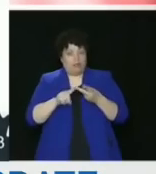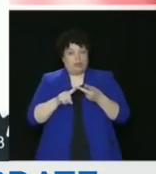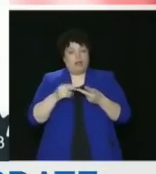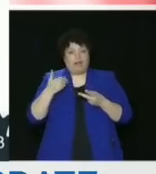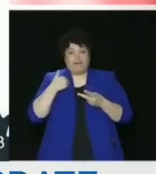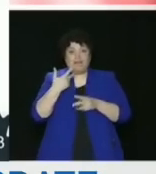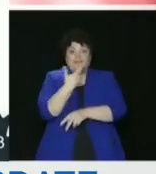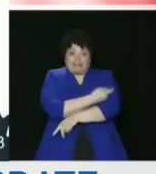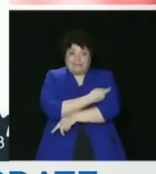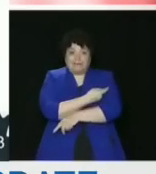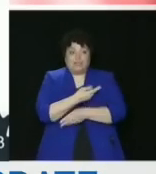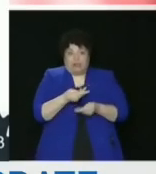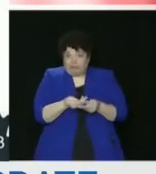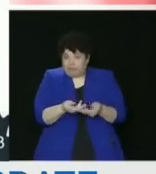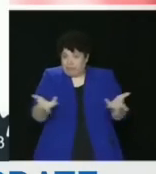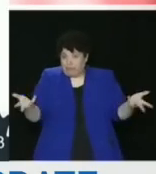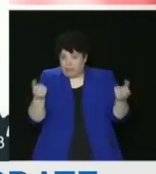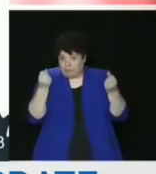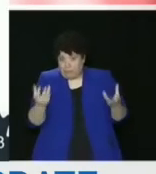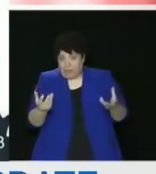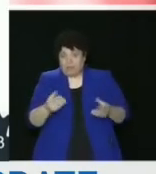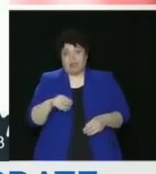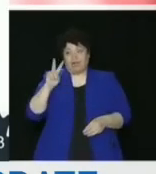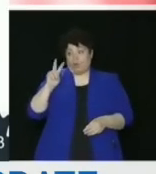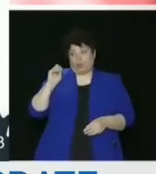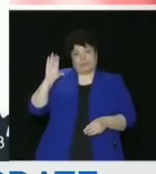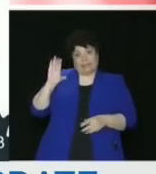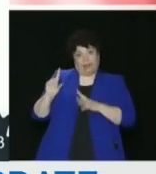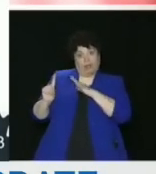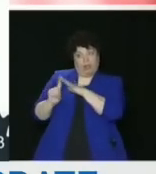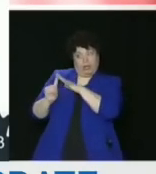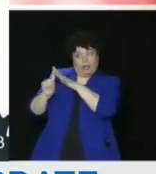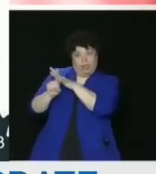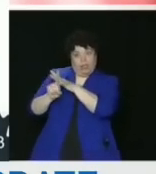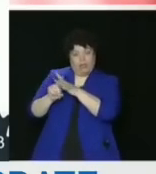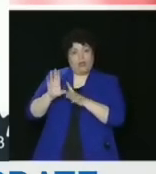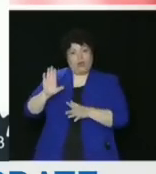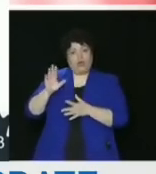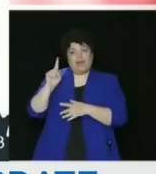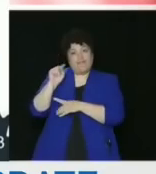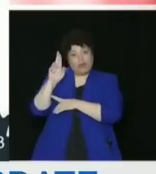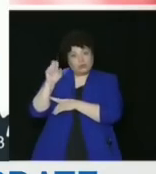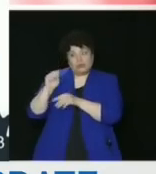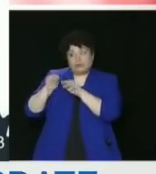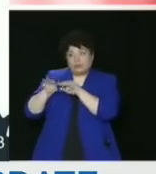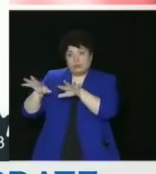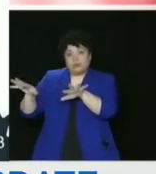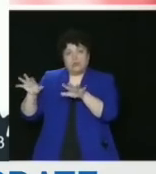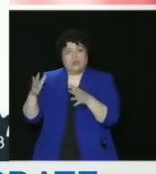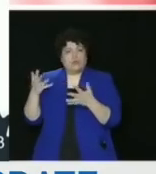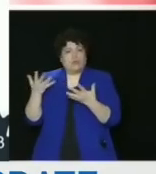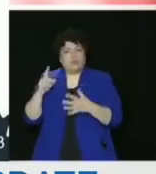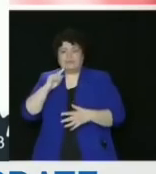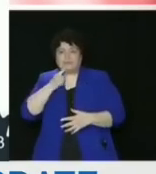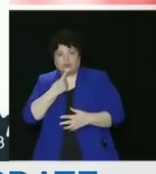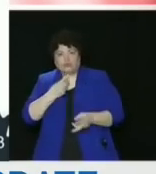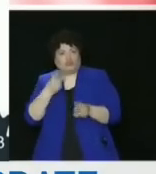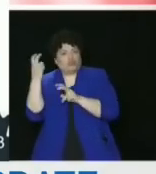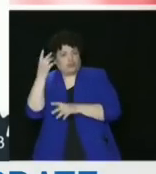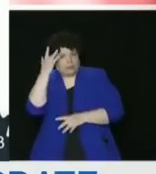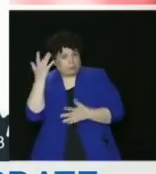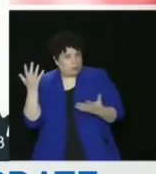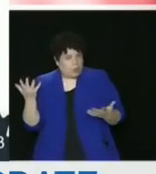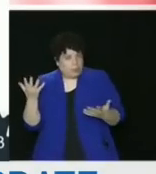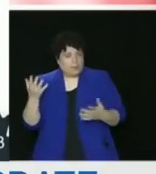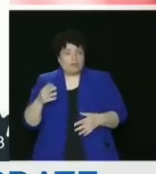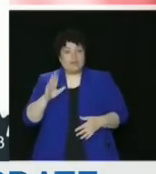impacts of variants of concern on epidemic growth and severe outcomes. Since one of our key concerns is whether the epidemic